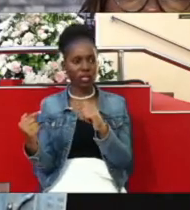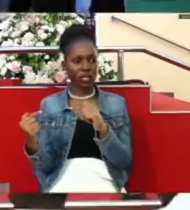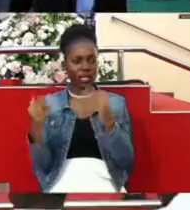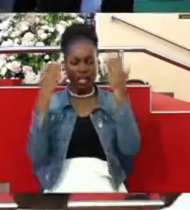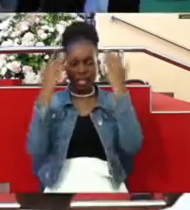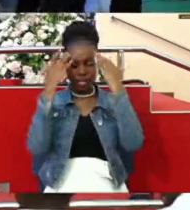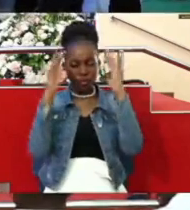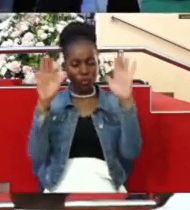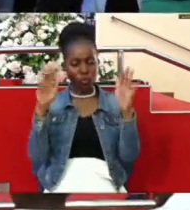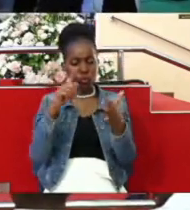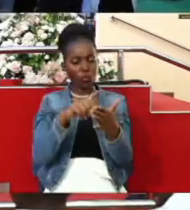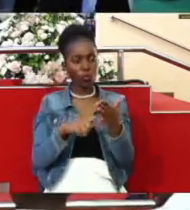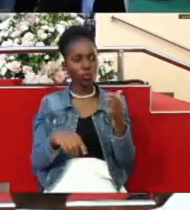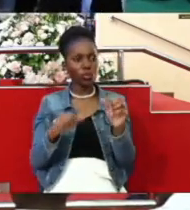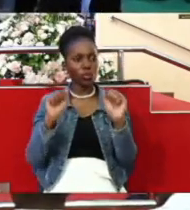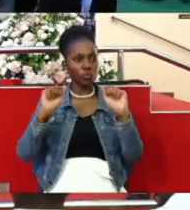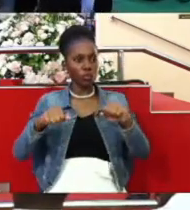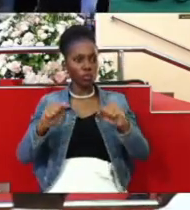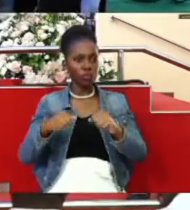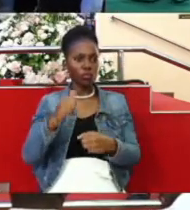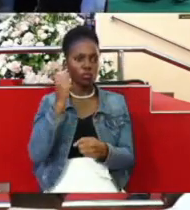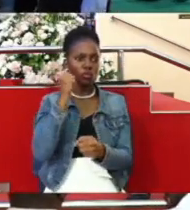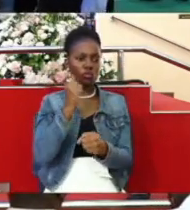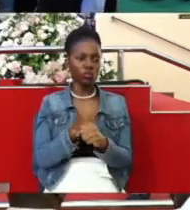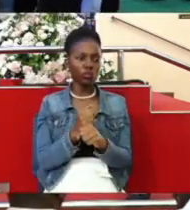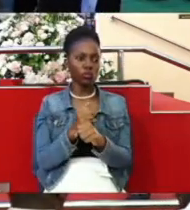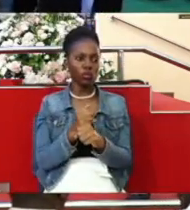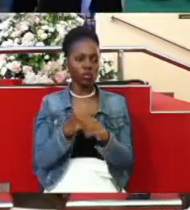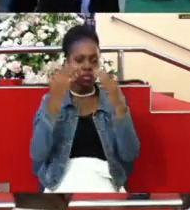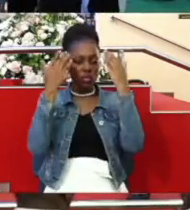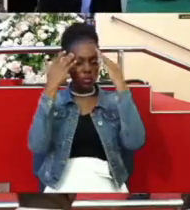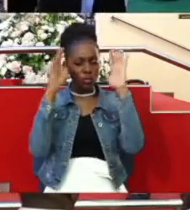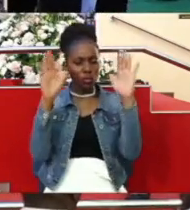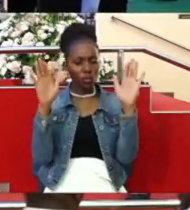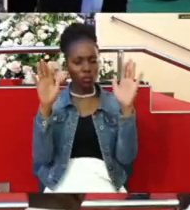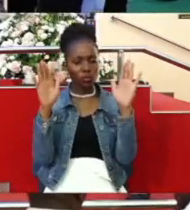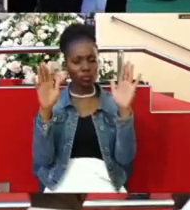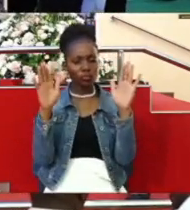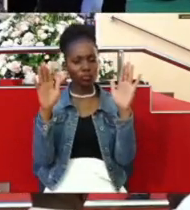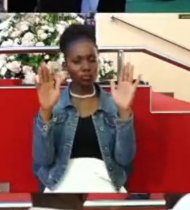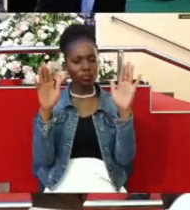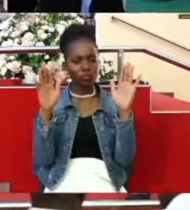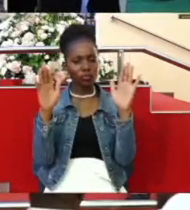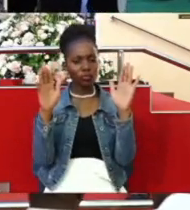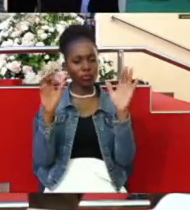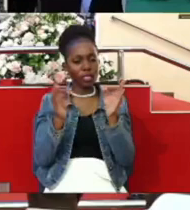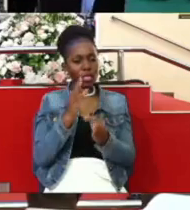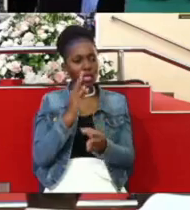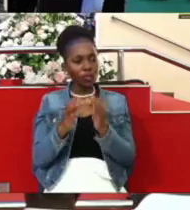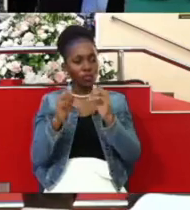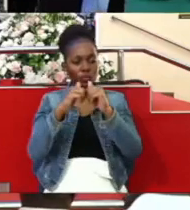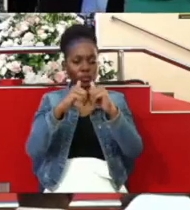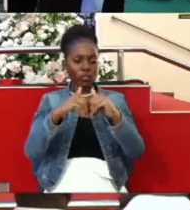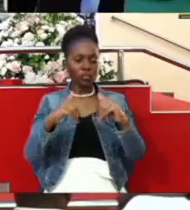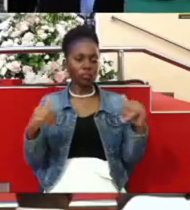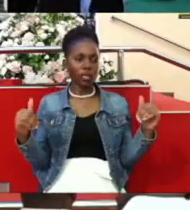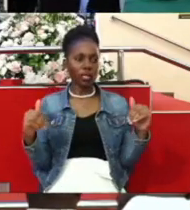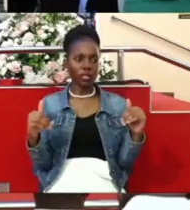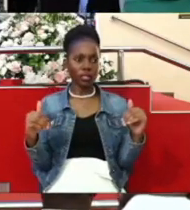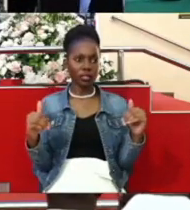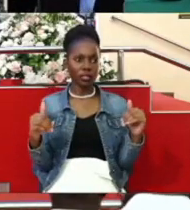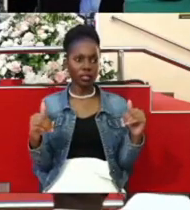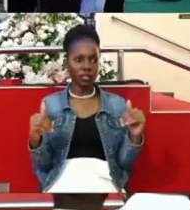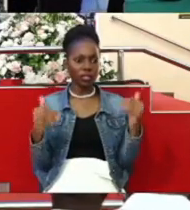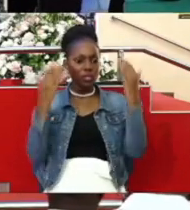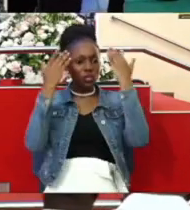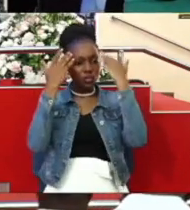to do. Hujui ufanye nini. You do not know whether to divorce. Hujui kama umpatie talaka. You do not